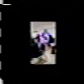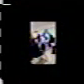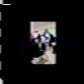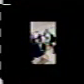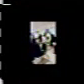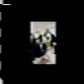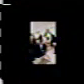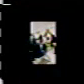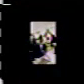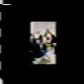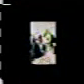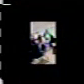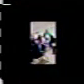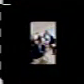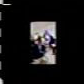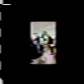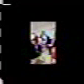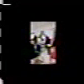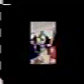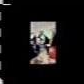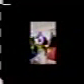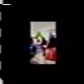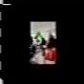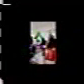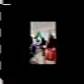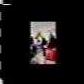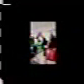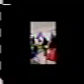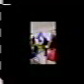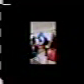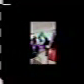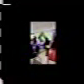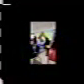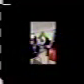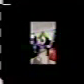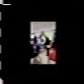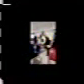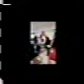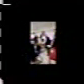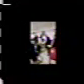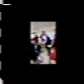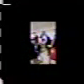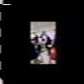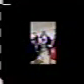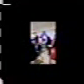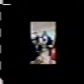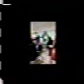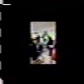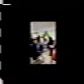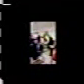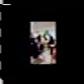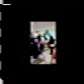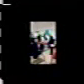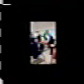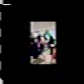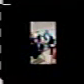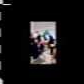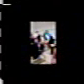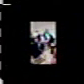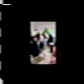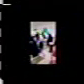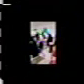problem in your life will be taken away in Jesus' name. Let me show you that the anointing, you have that anointing already.